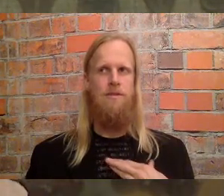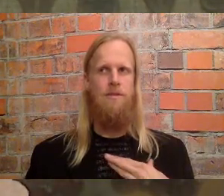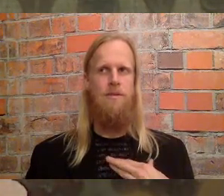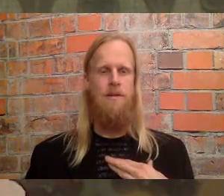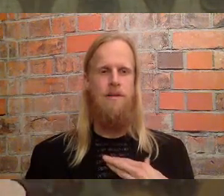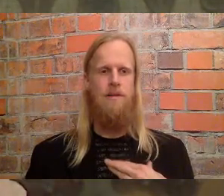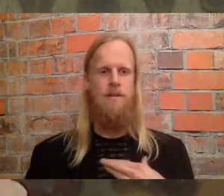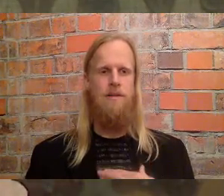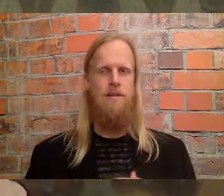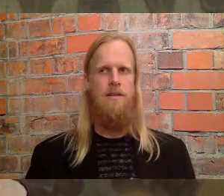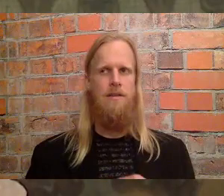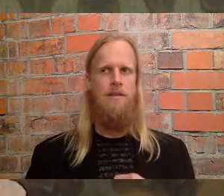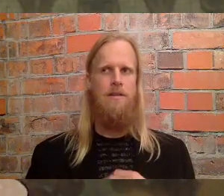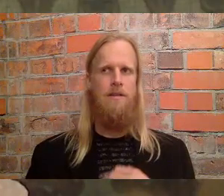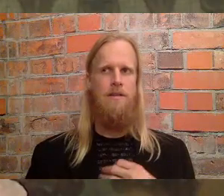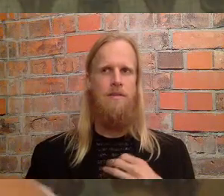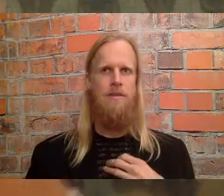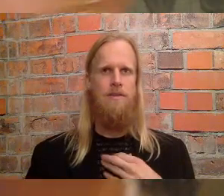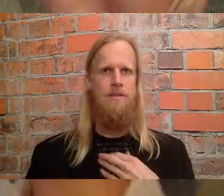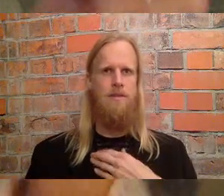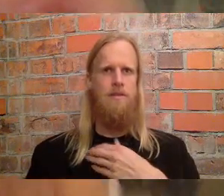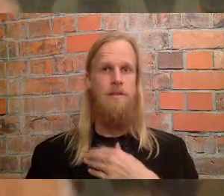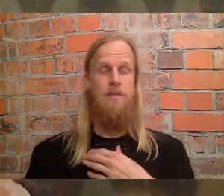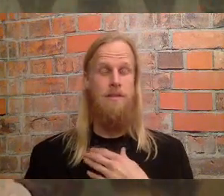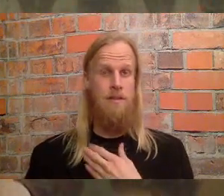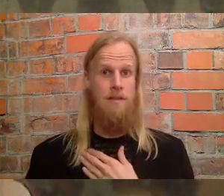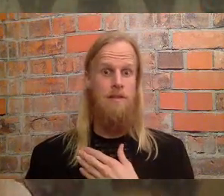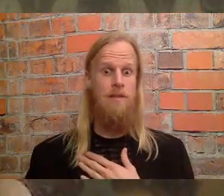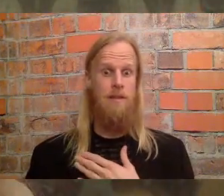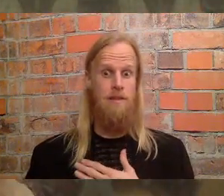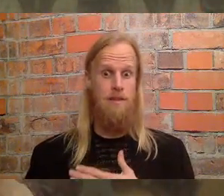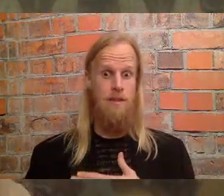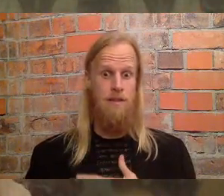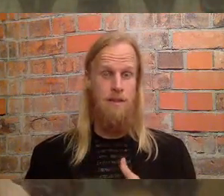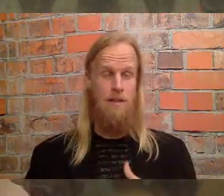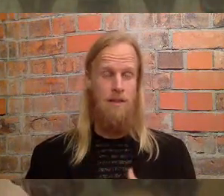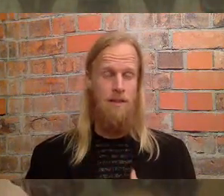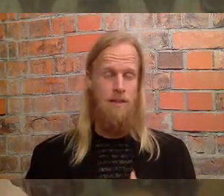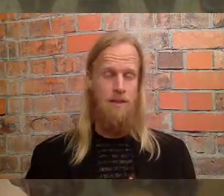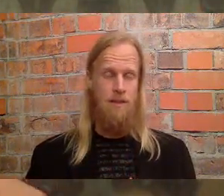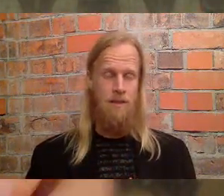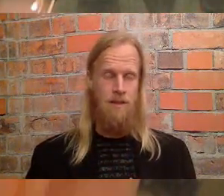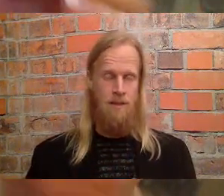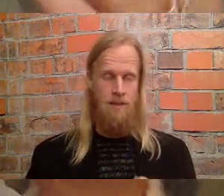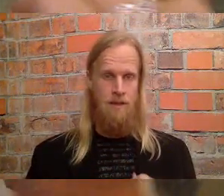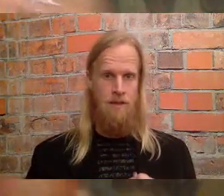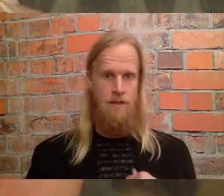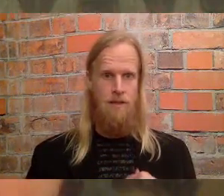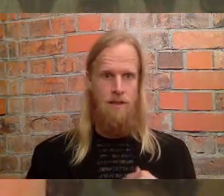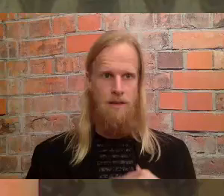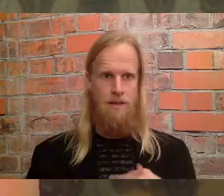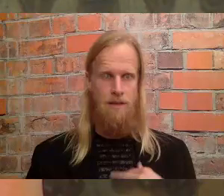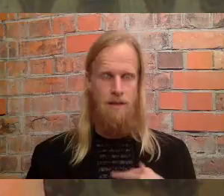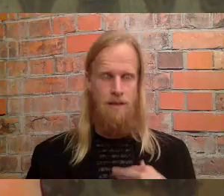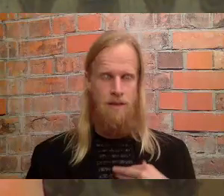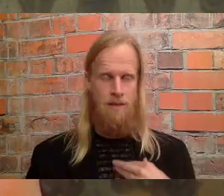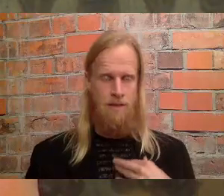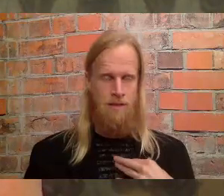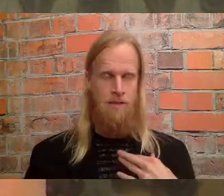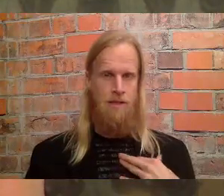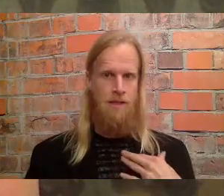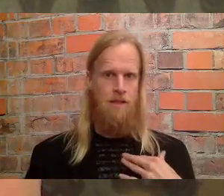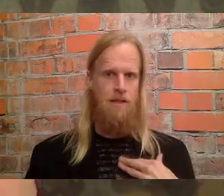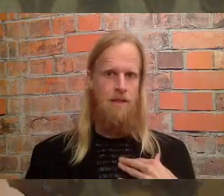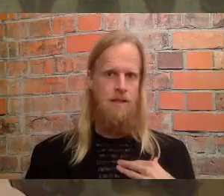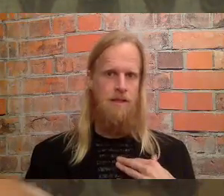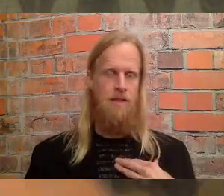Drop that in the chat. For me, I learn a lot when I'm in water. So soaking in water, it could be the